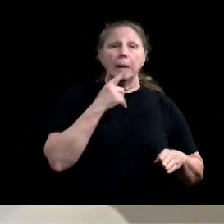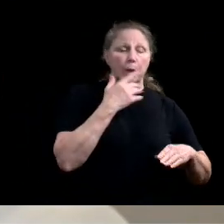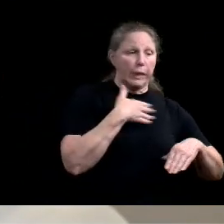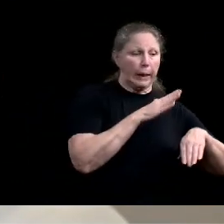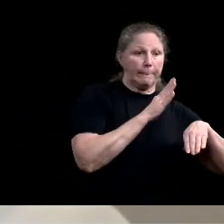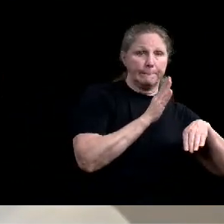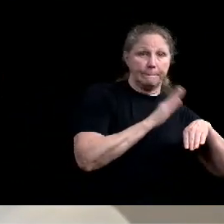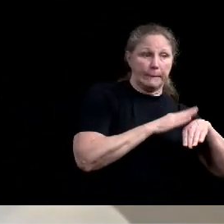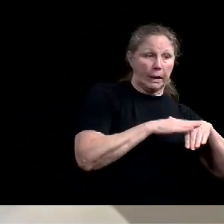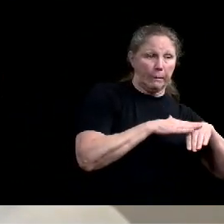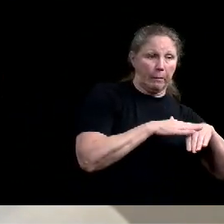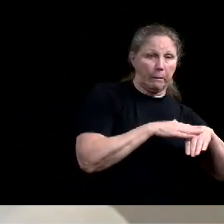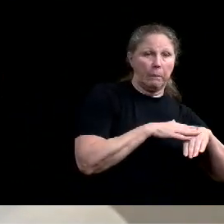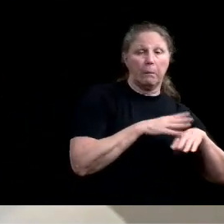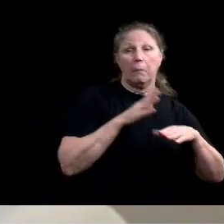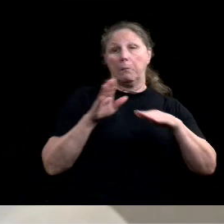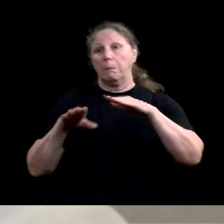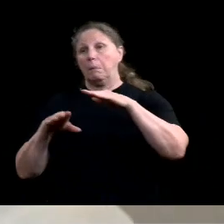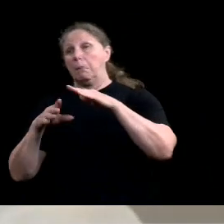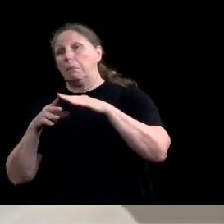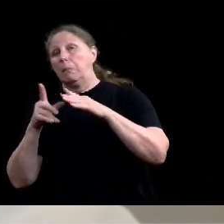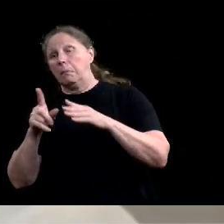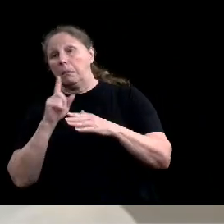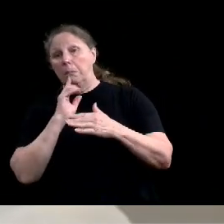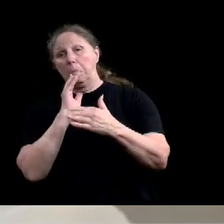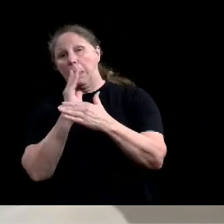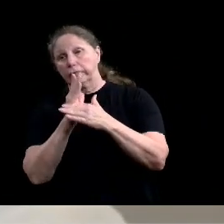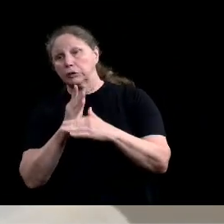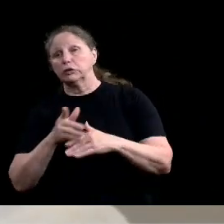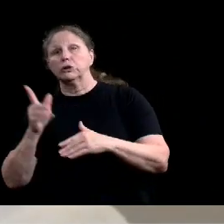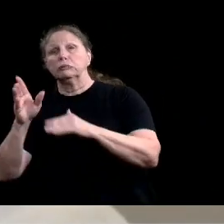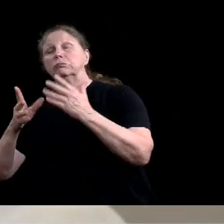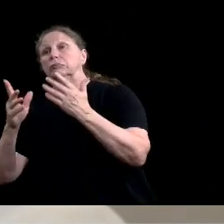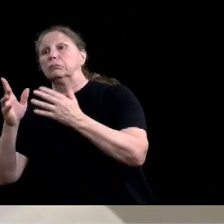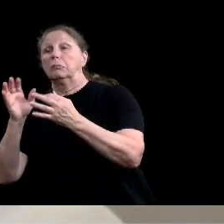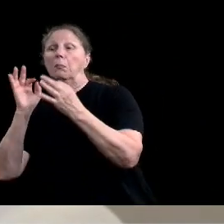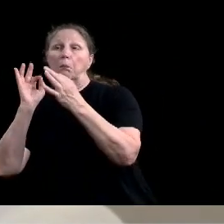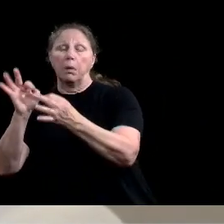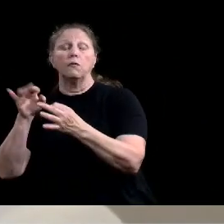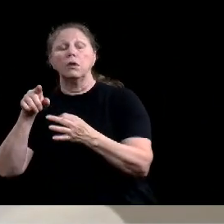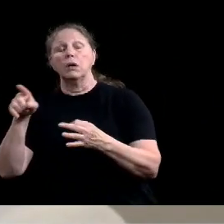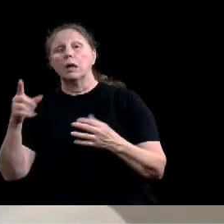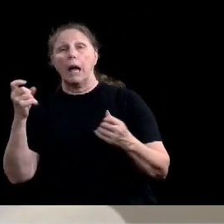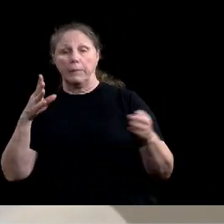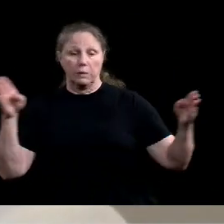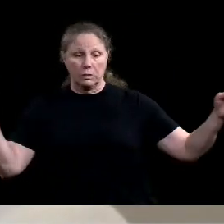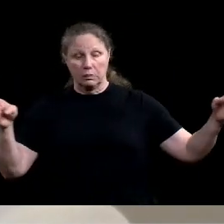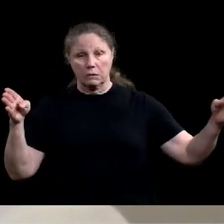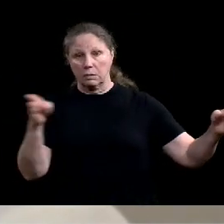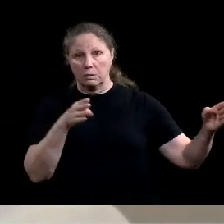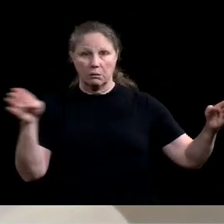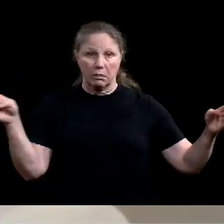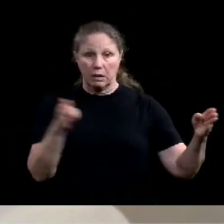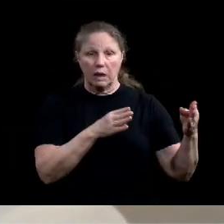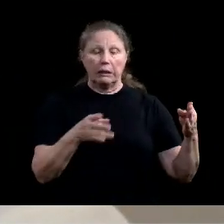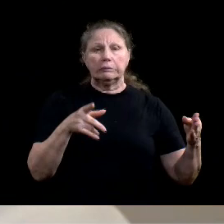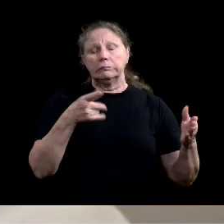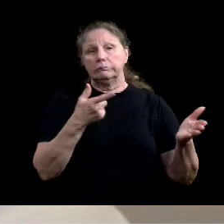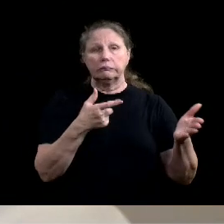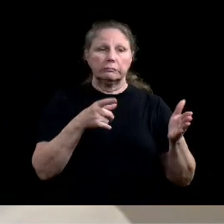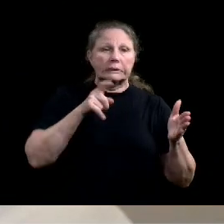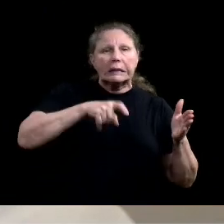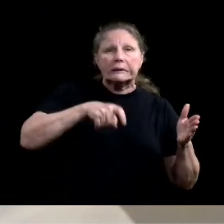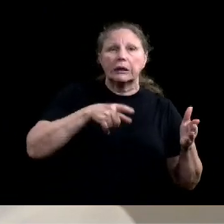is what's ideal, and then what would be unnecessary or excessive. We've looked